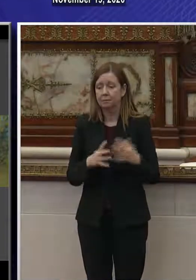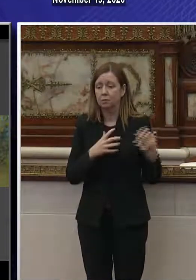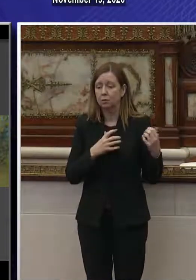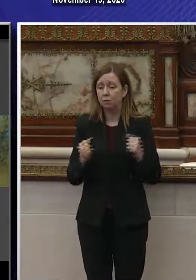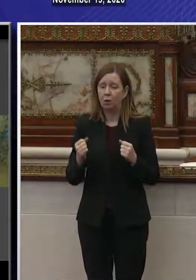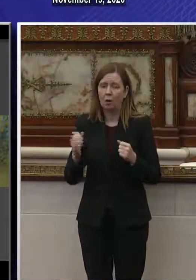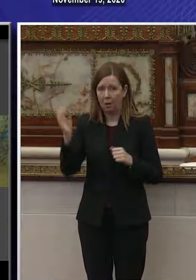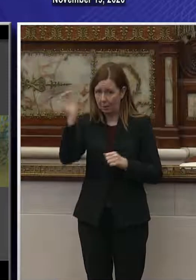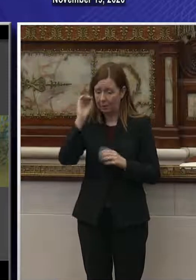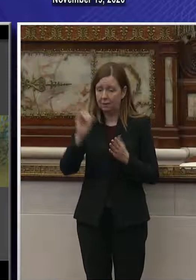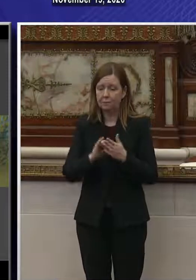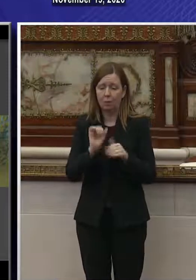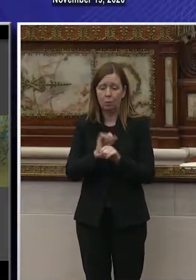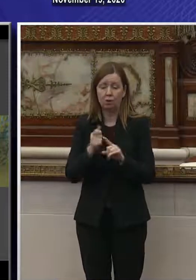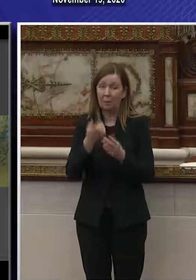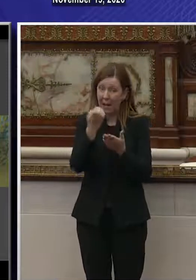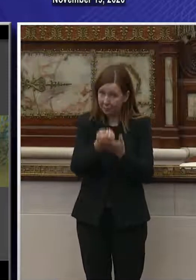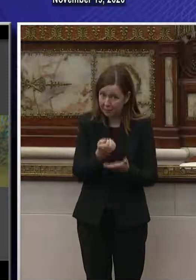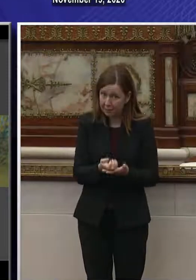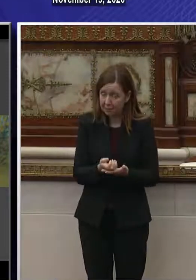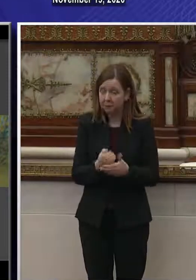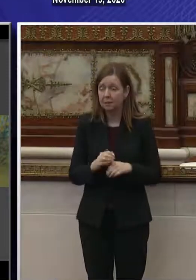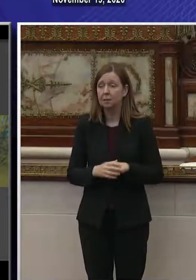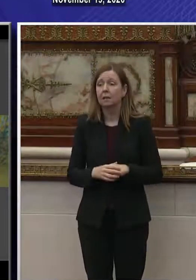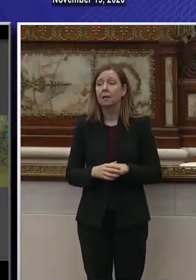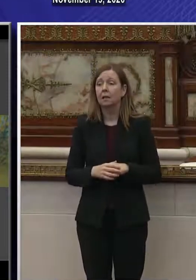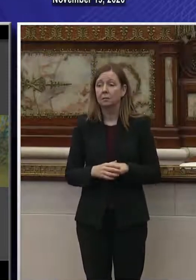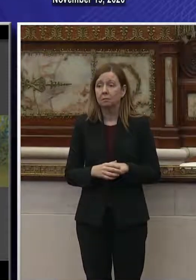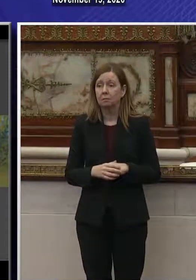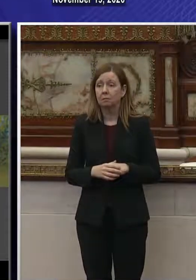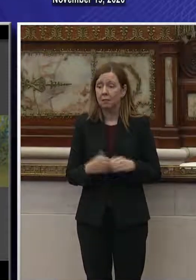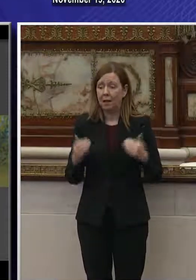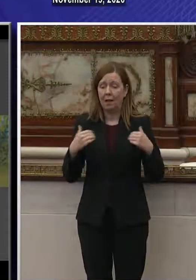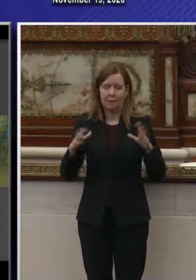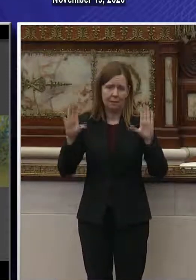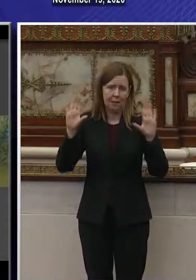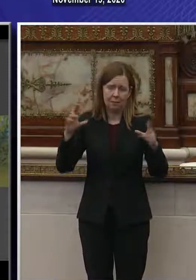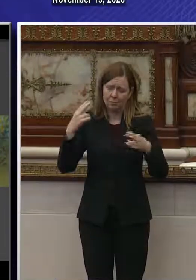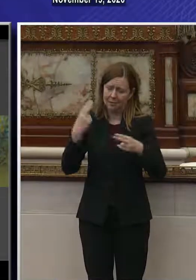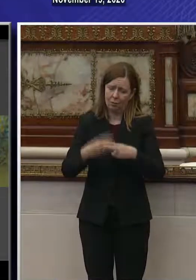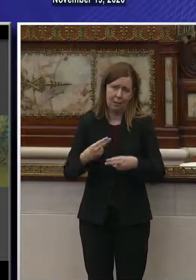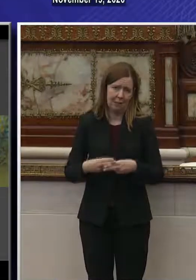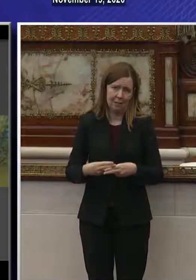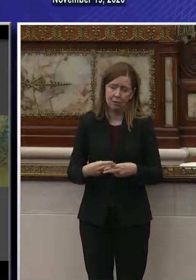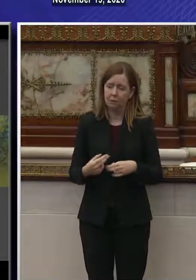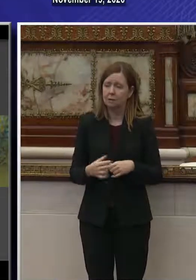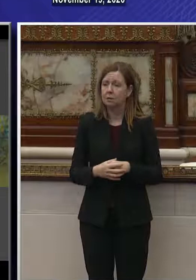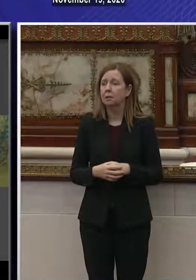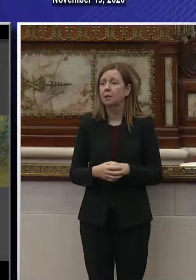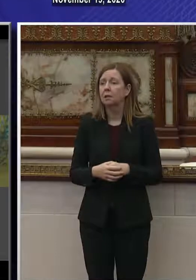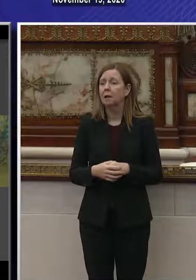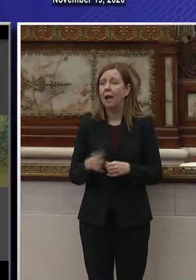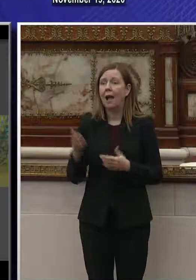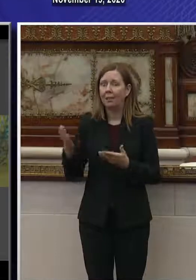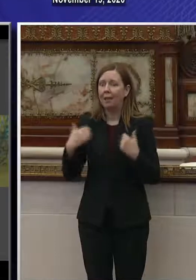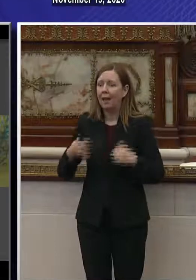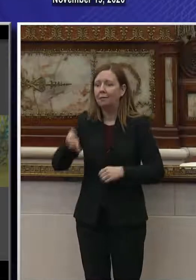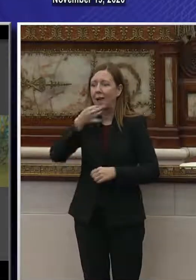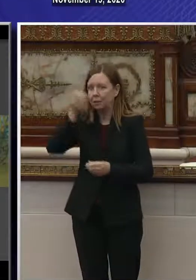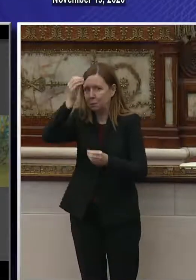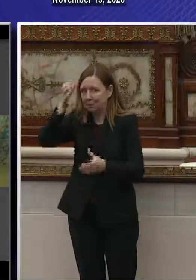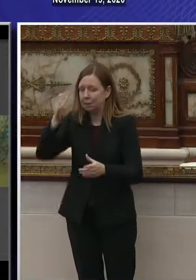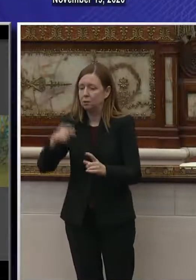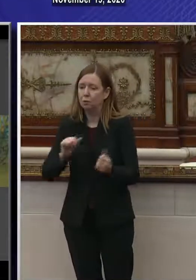held opinions, that works from evidence, and has an outstanding reputation and the expertise